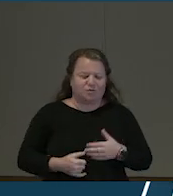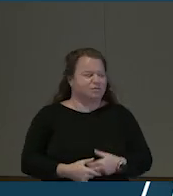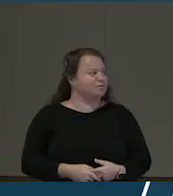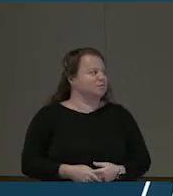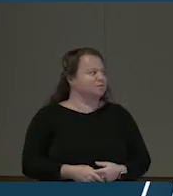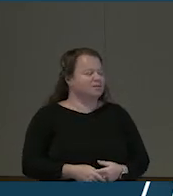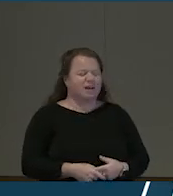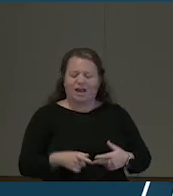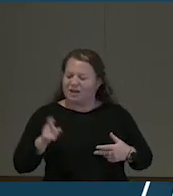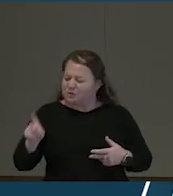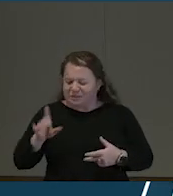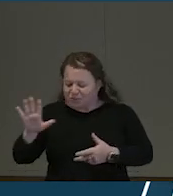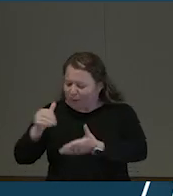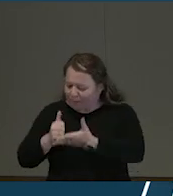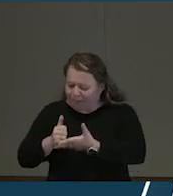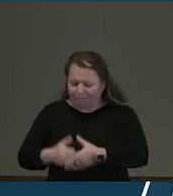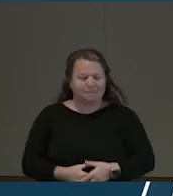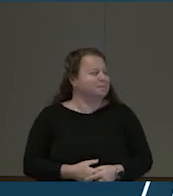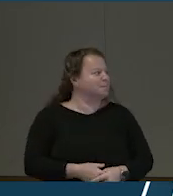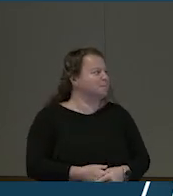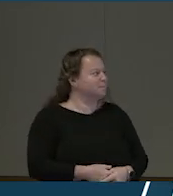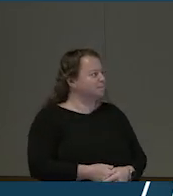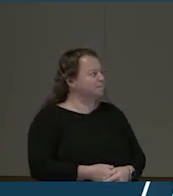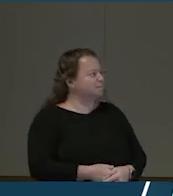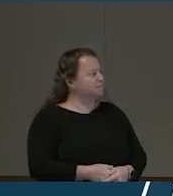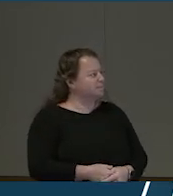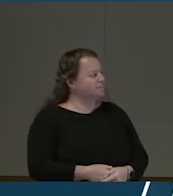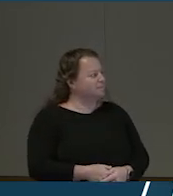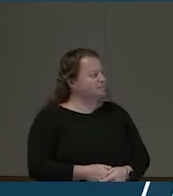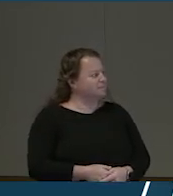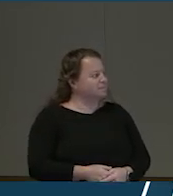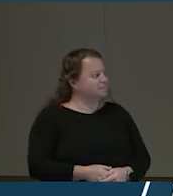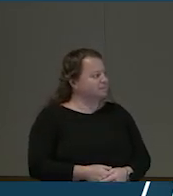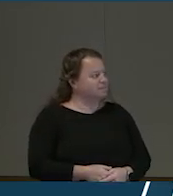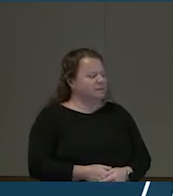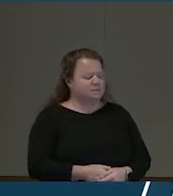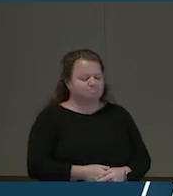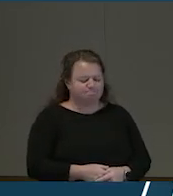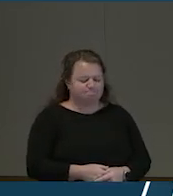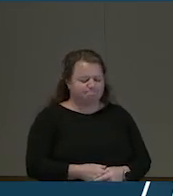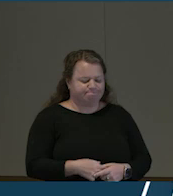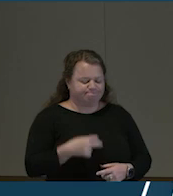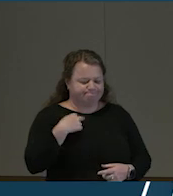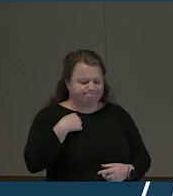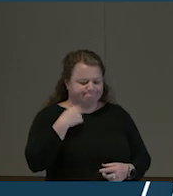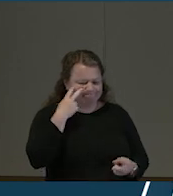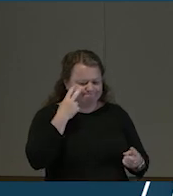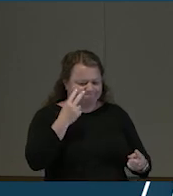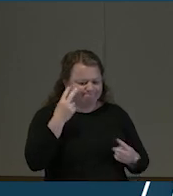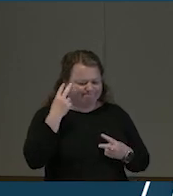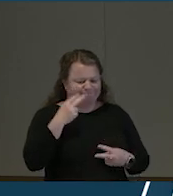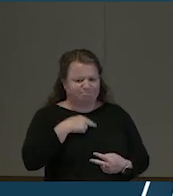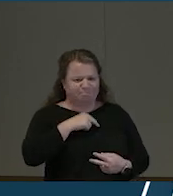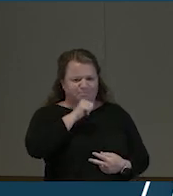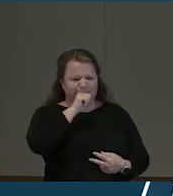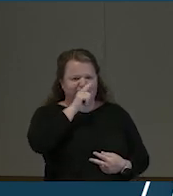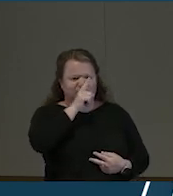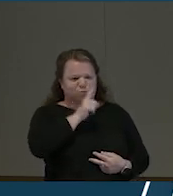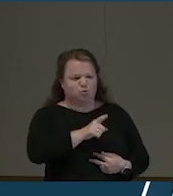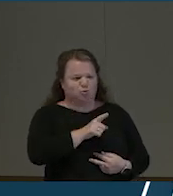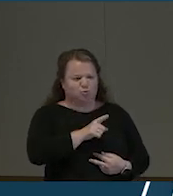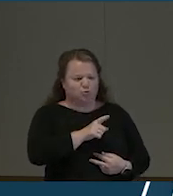any help. Oh, man. Looking back at that scenario, I'm not sure if that was the